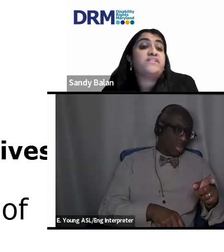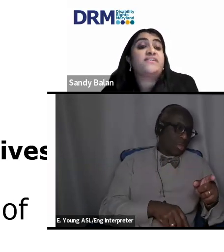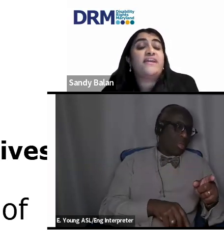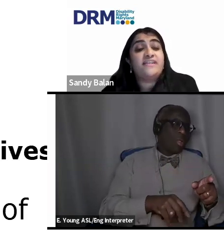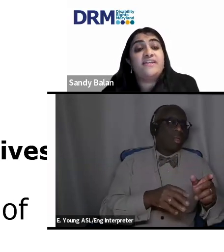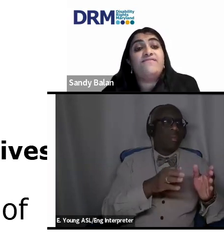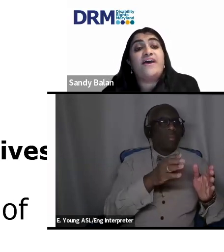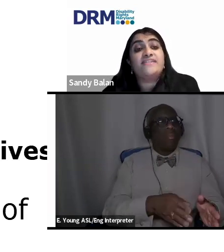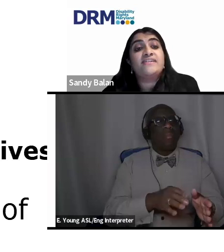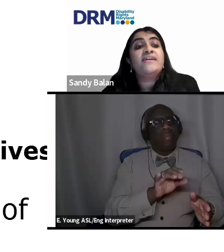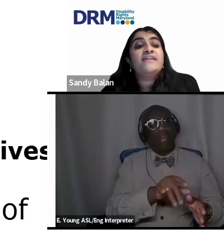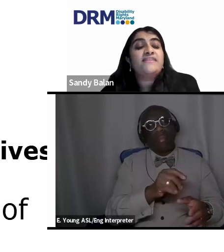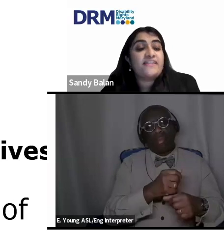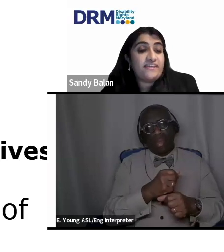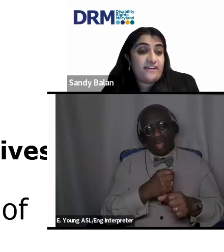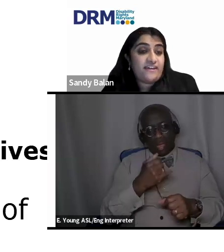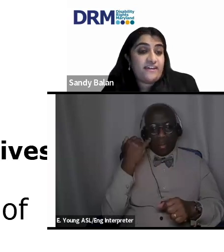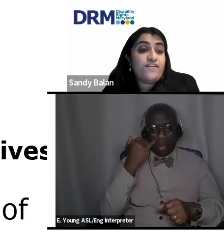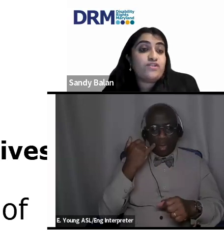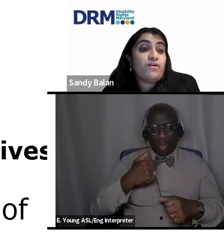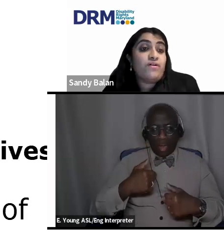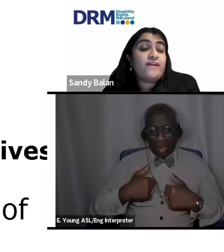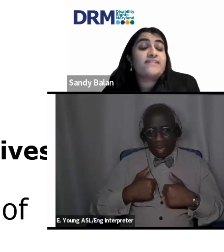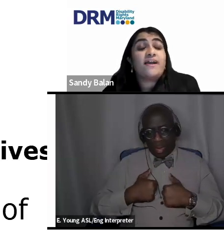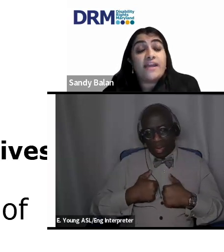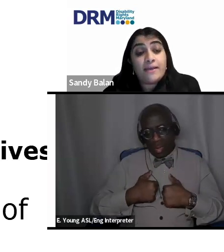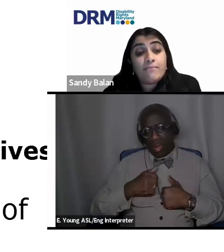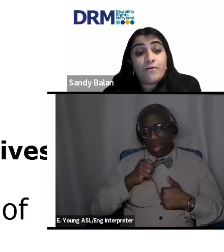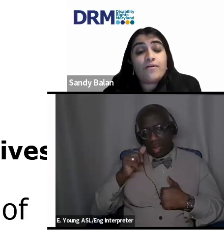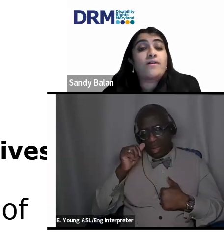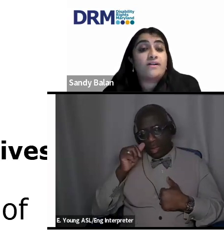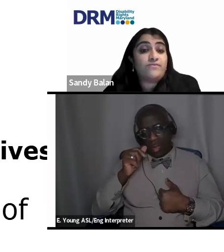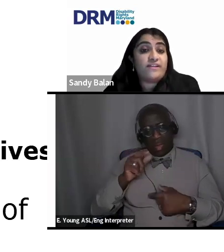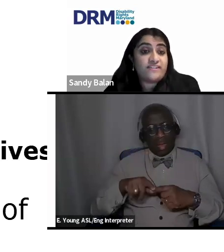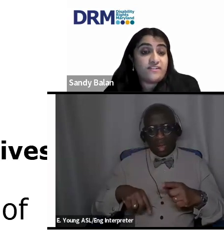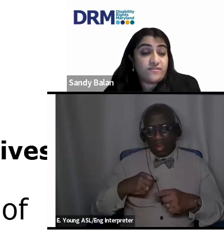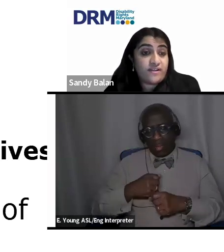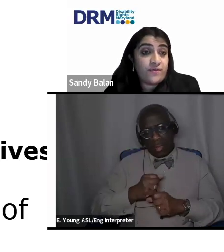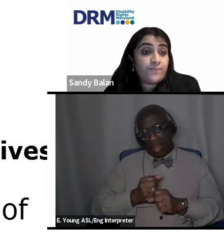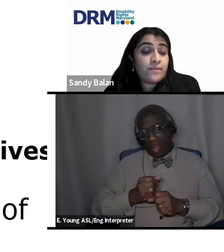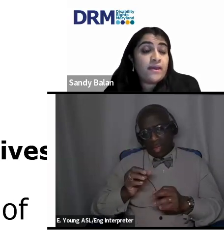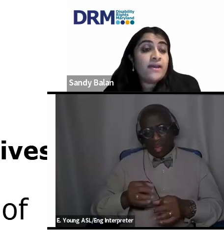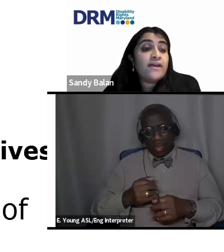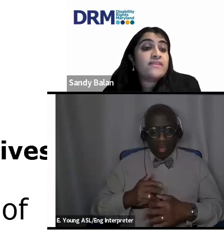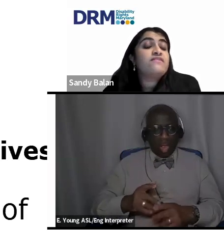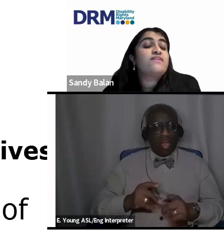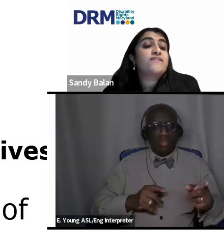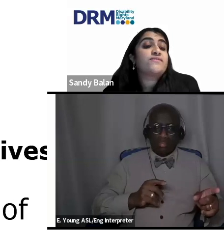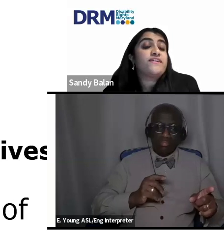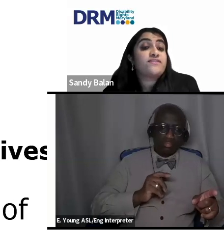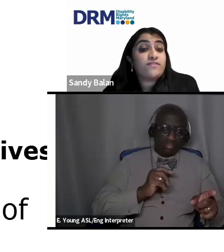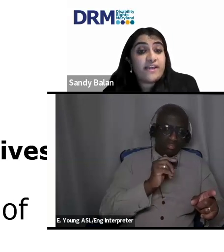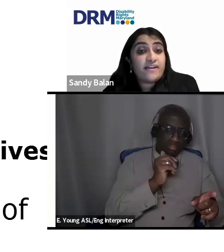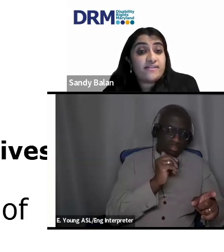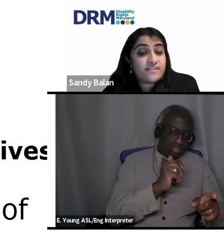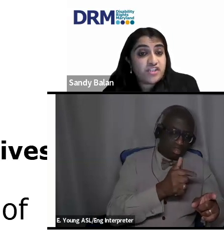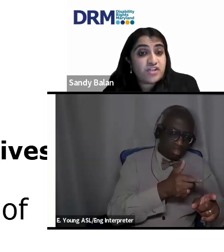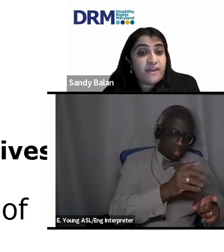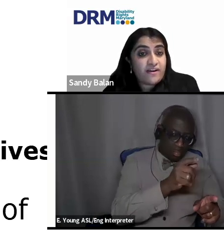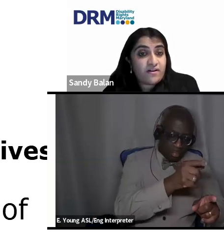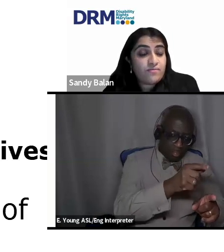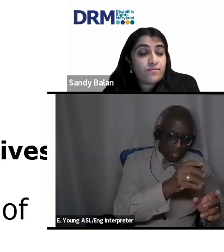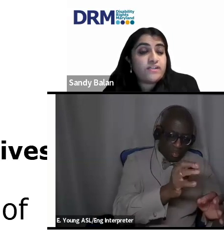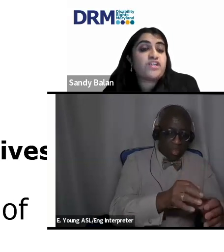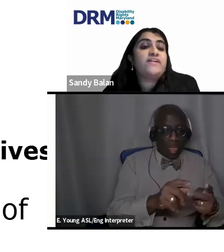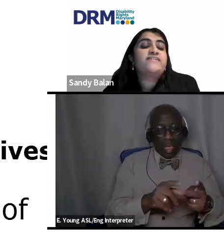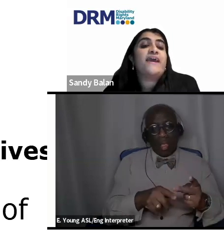medical decisions in the event that the individual is unable or unwilling to do so. There is also a surrogate